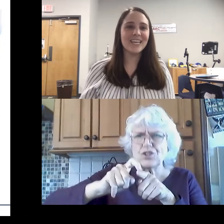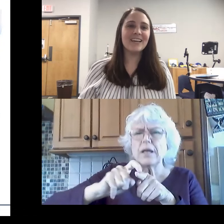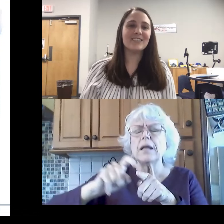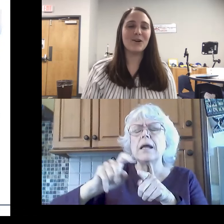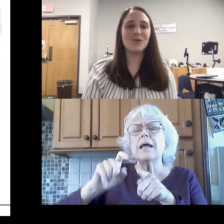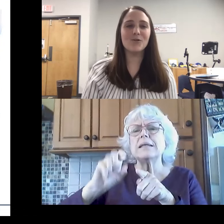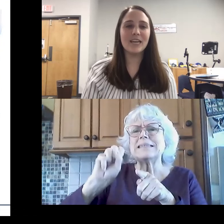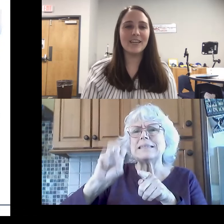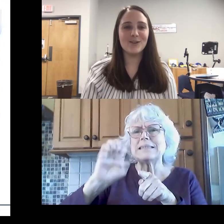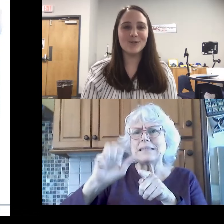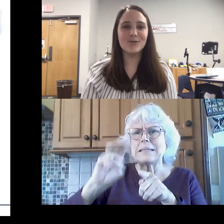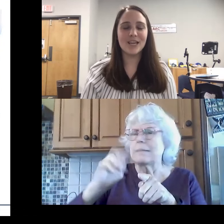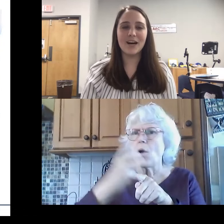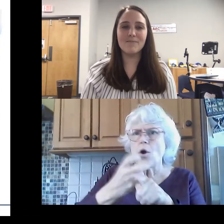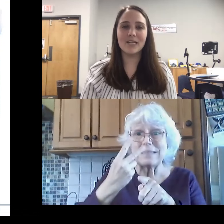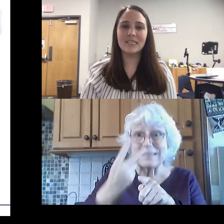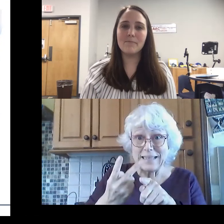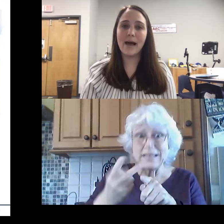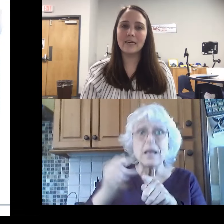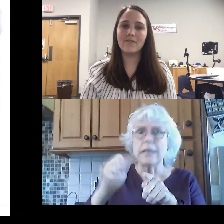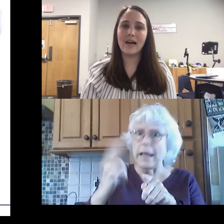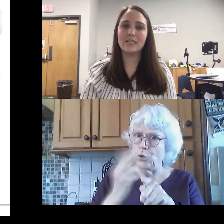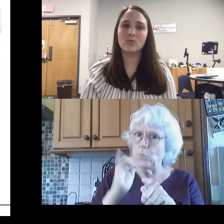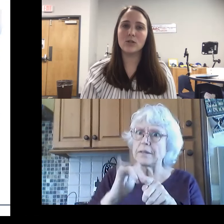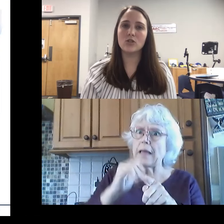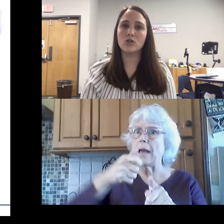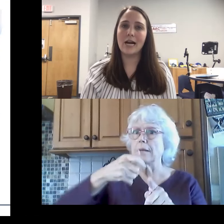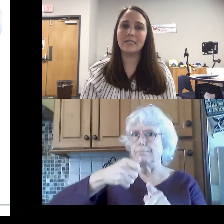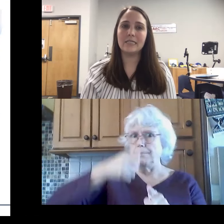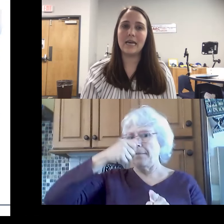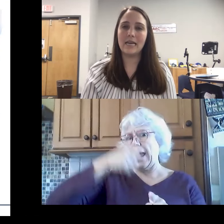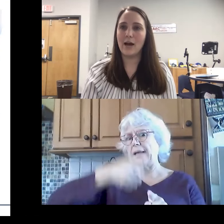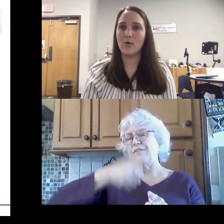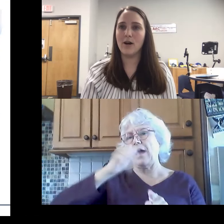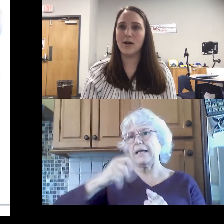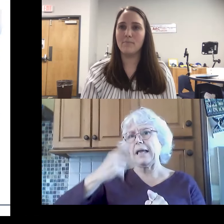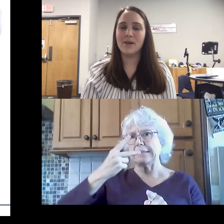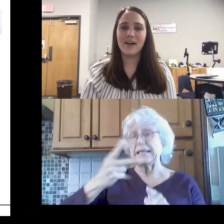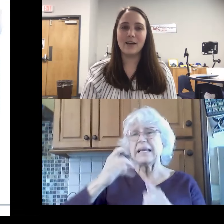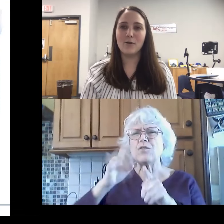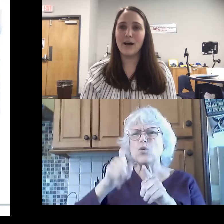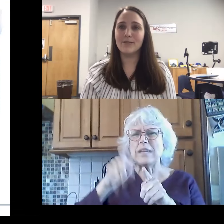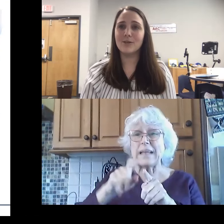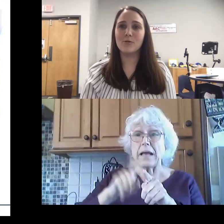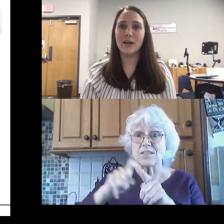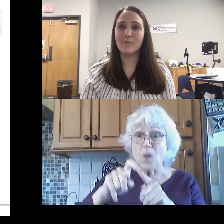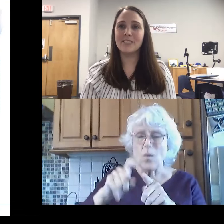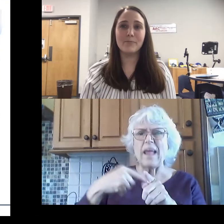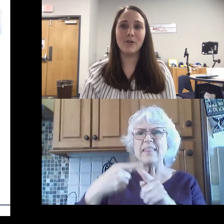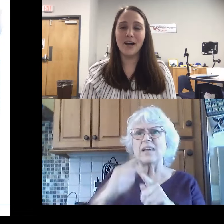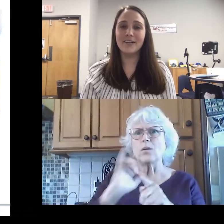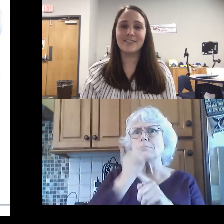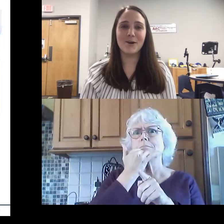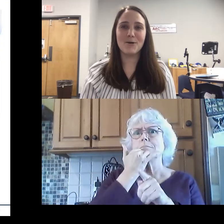steams. So you can use this and it magnifies what you're trying to take out. I know I'm a sewer and I